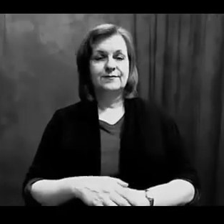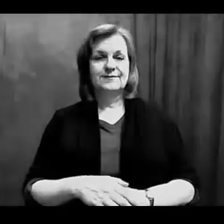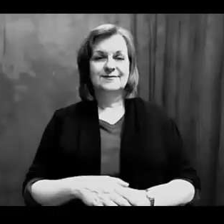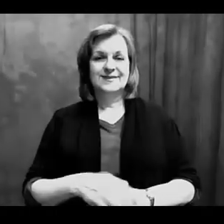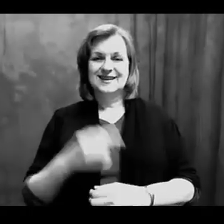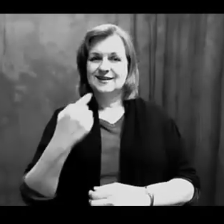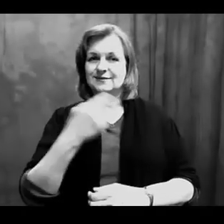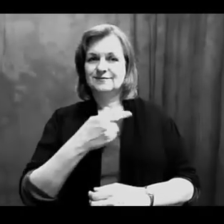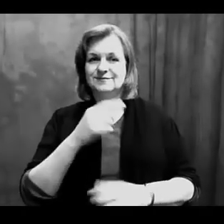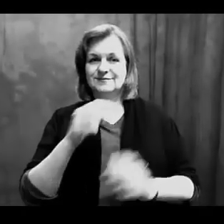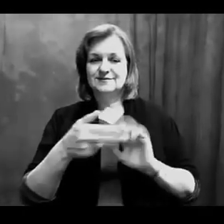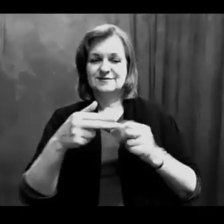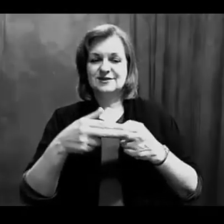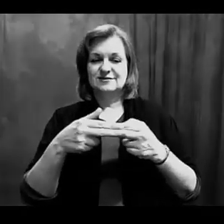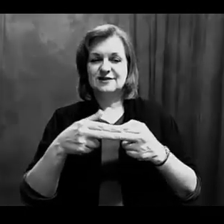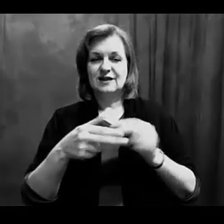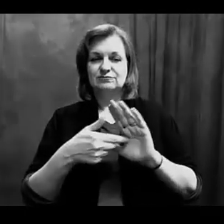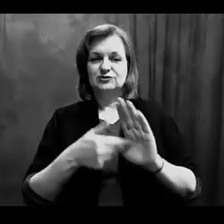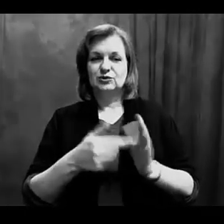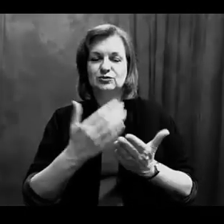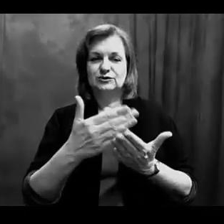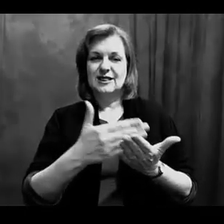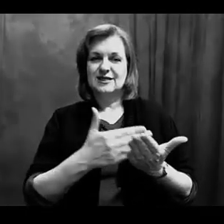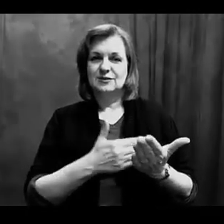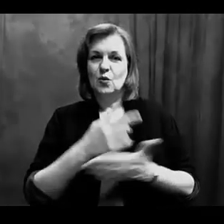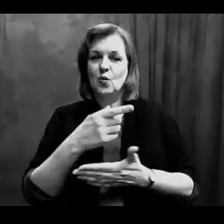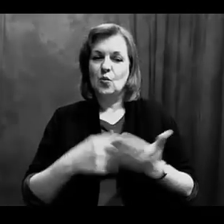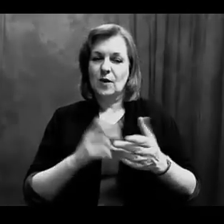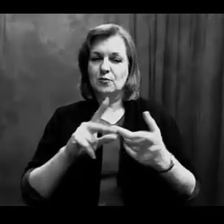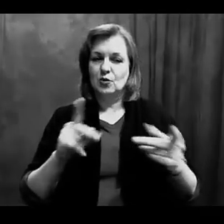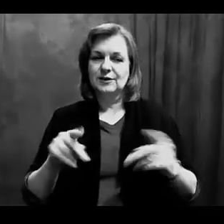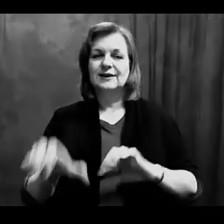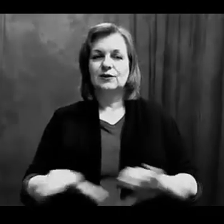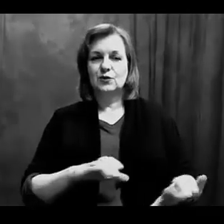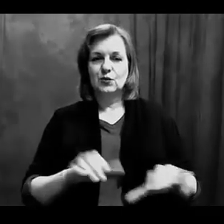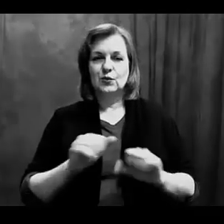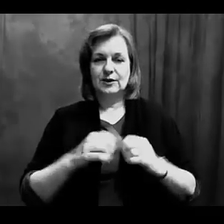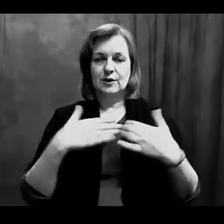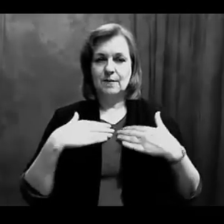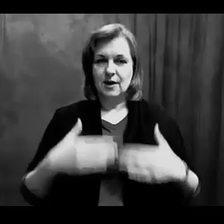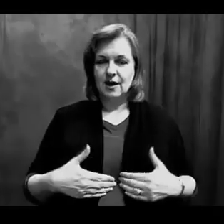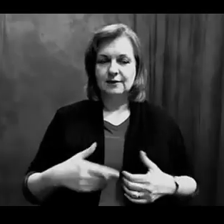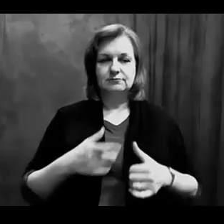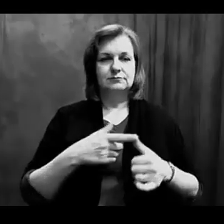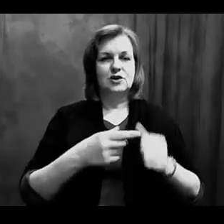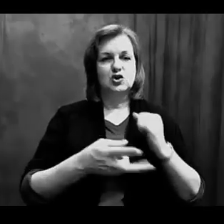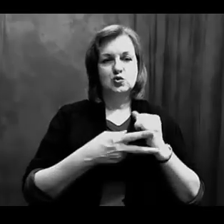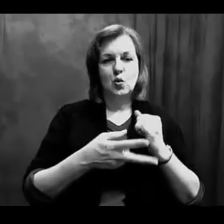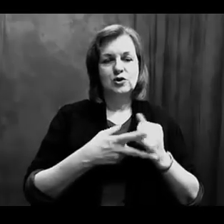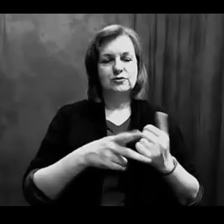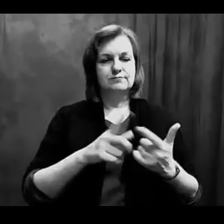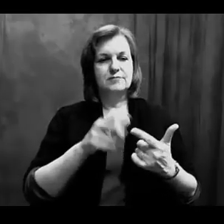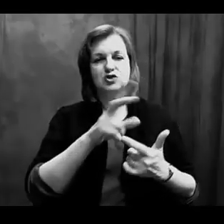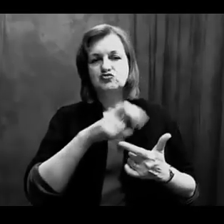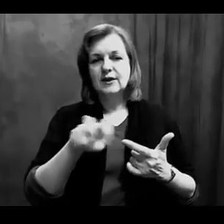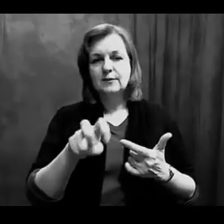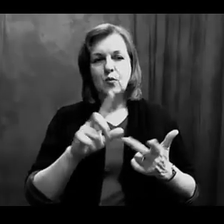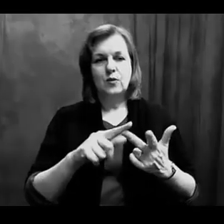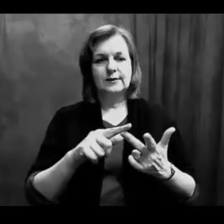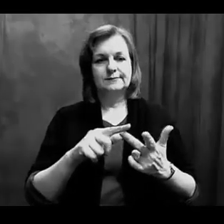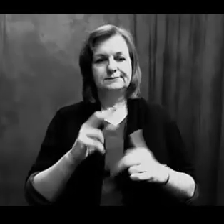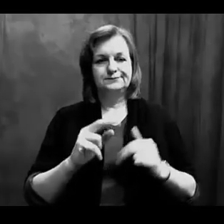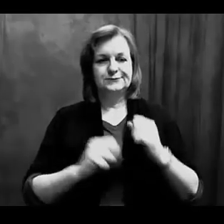for us. So this is just a small list of all the things that proteins are doing in your body,